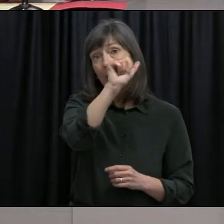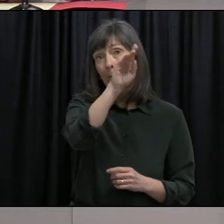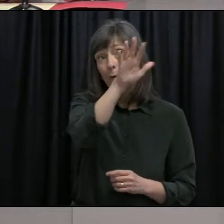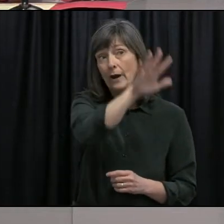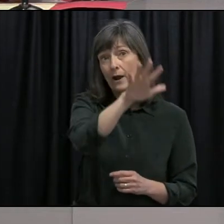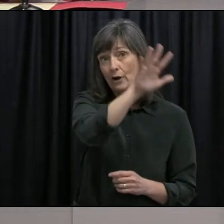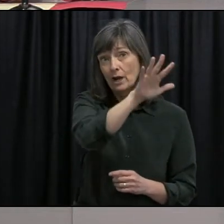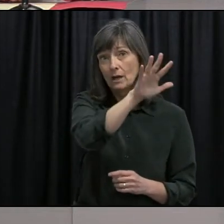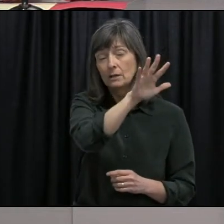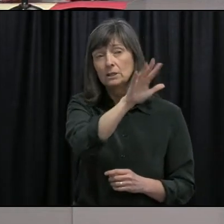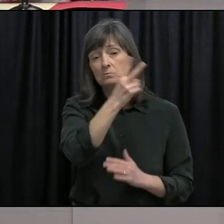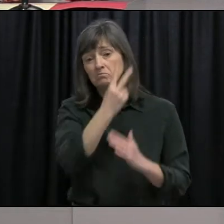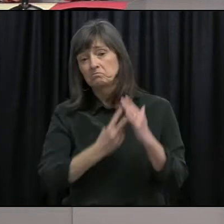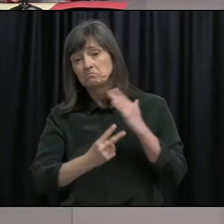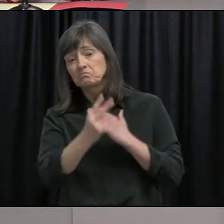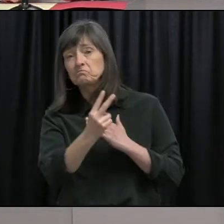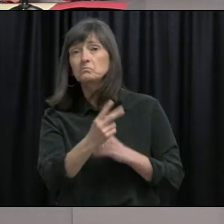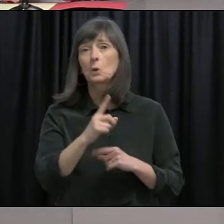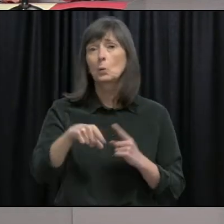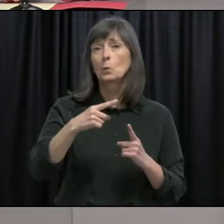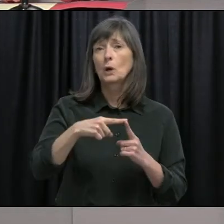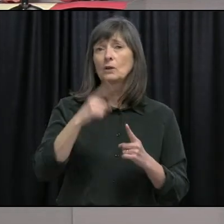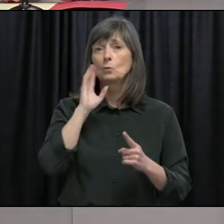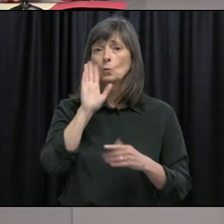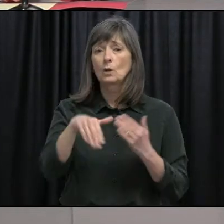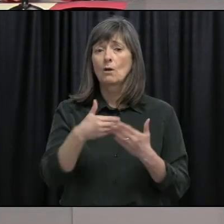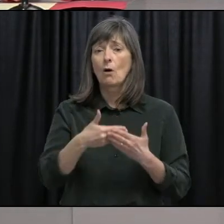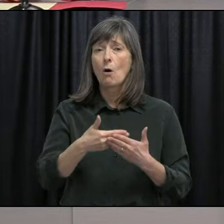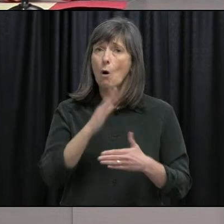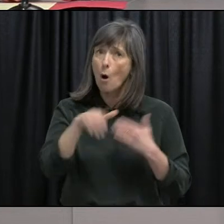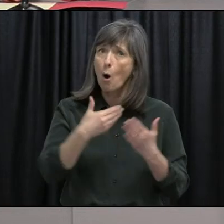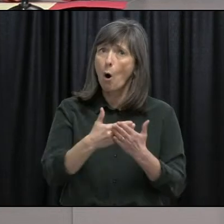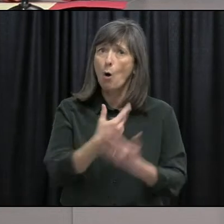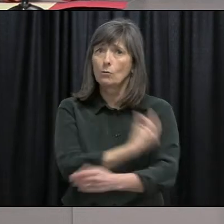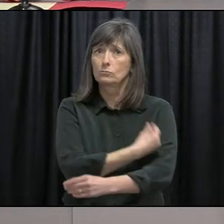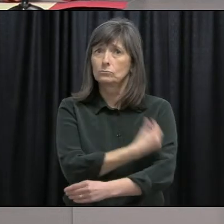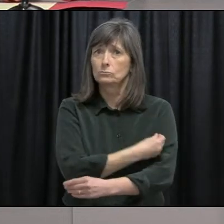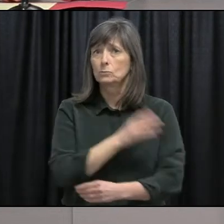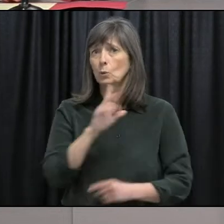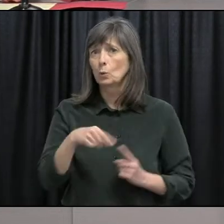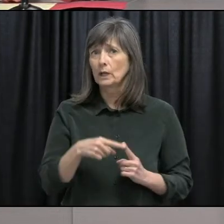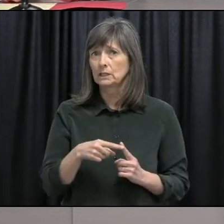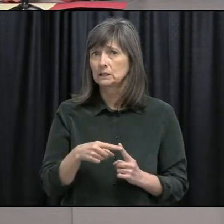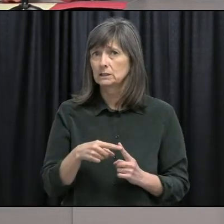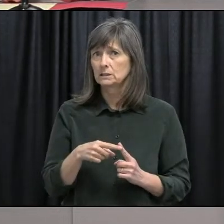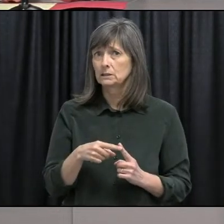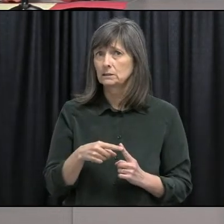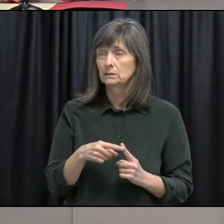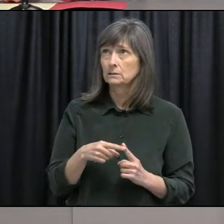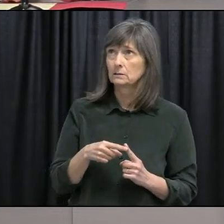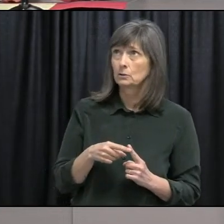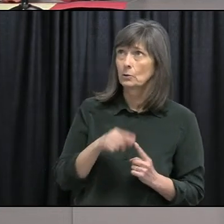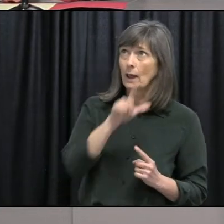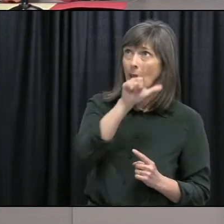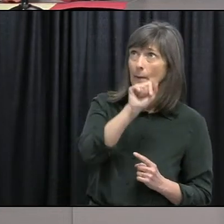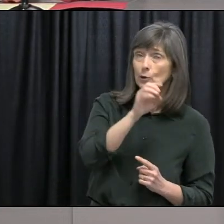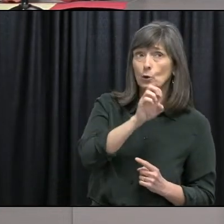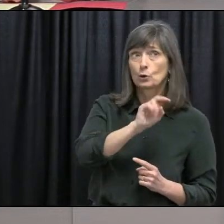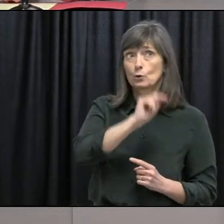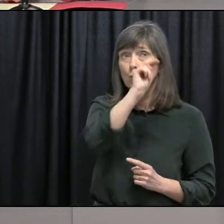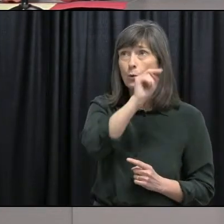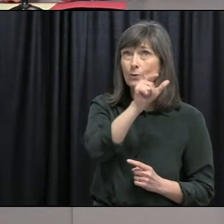Sorry, the question was, when do we anticipate the Labrador-Grantful health region to be fully vaccinated?